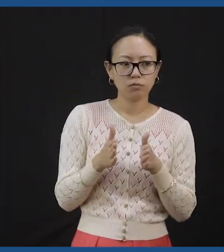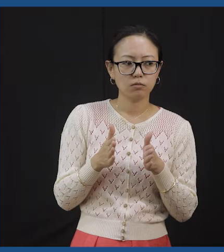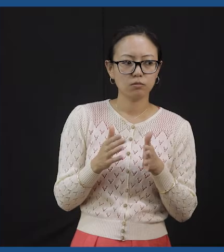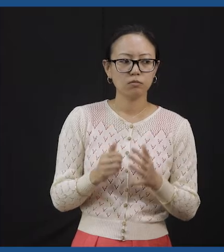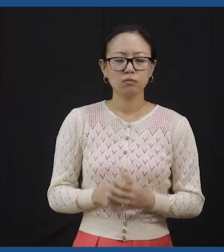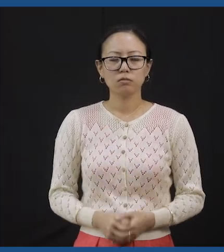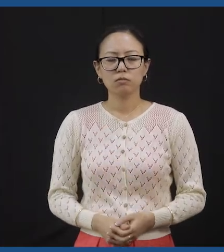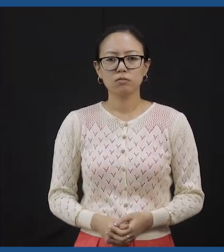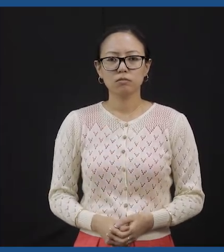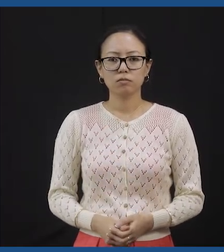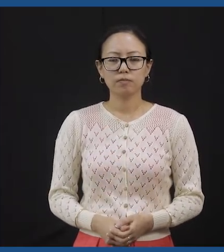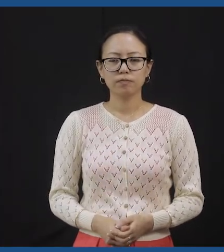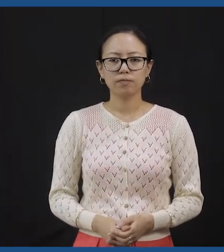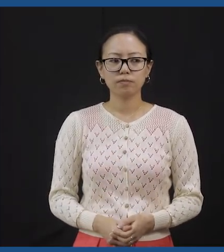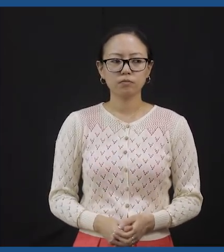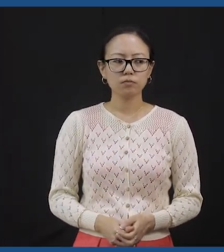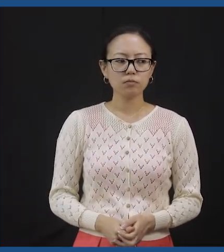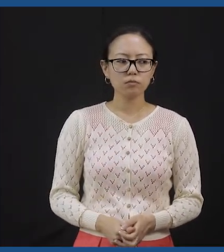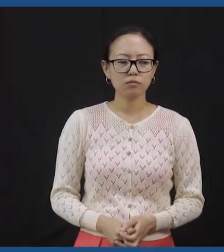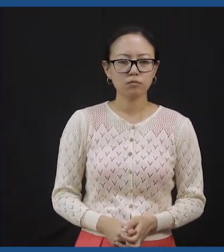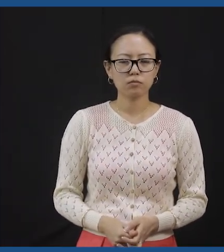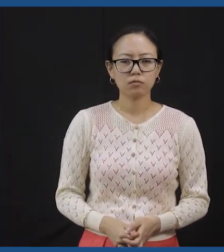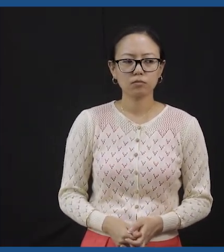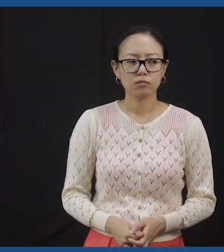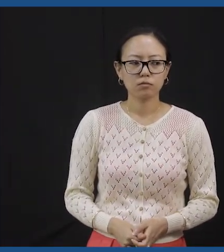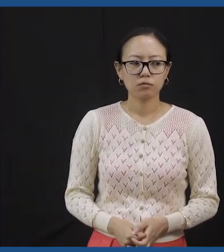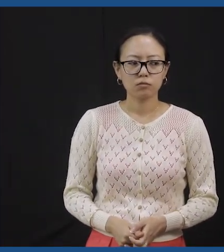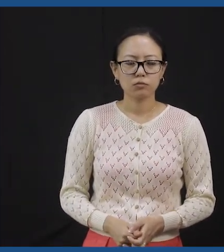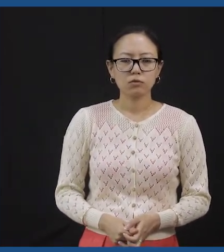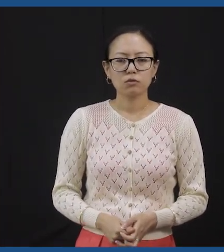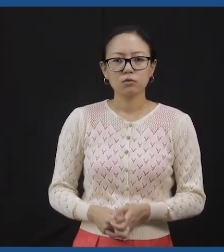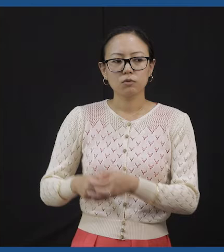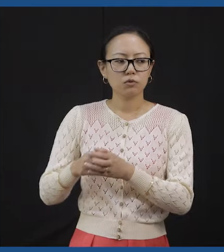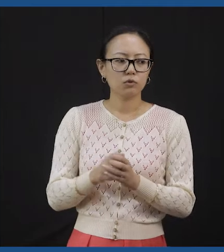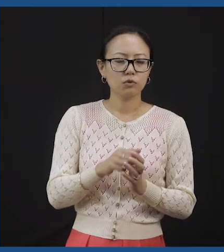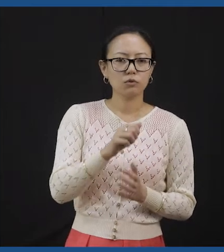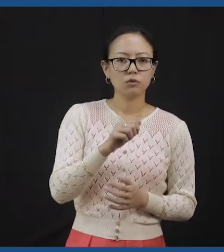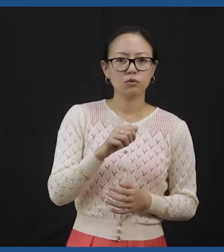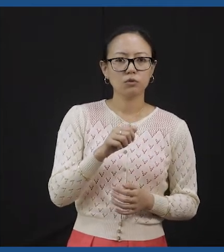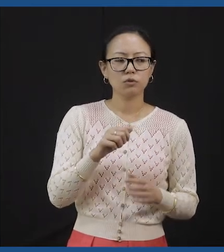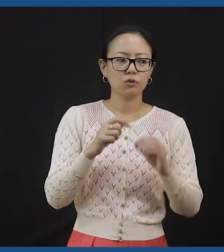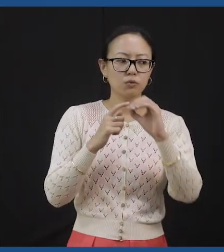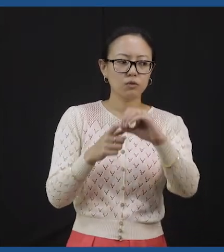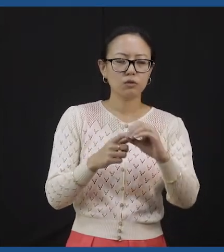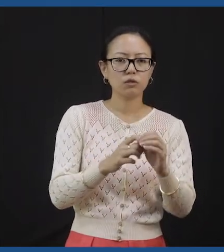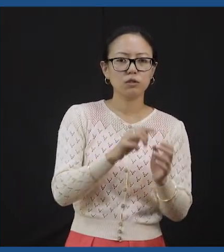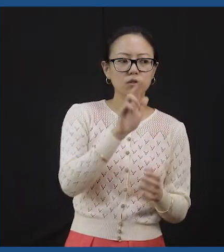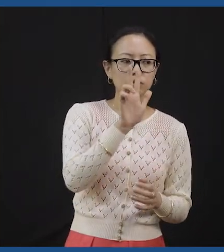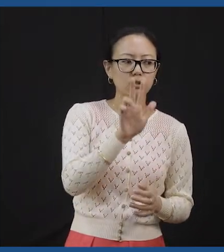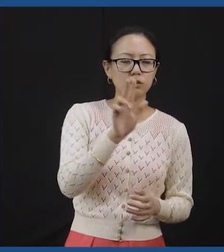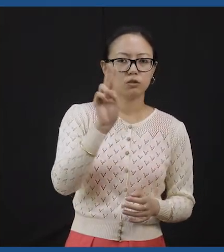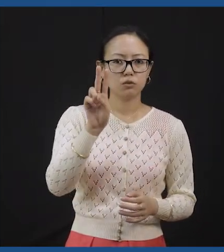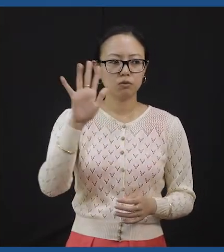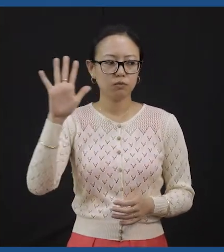take one from tens place, which makes it 15 ones. So 15 minus 7, you will get the